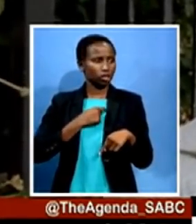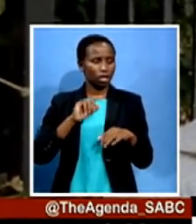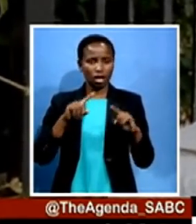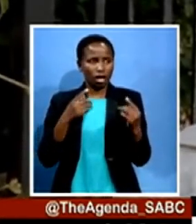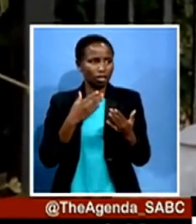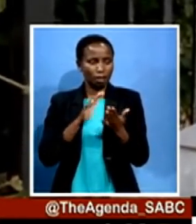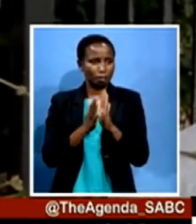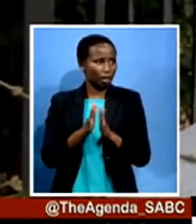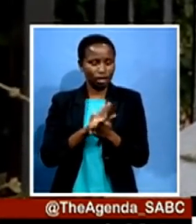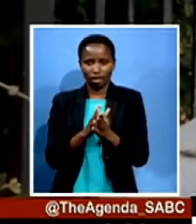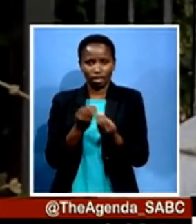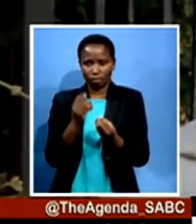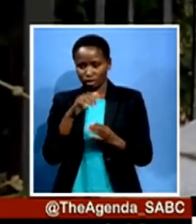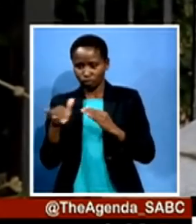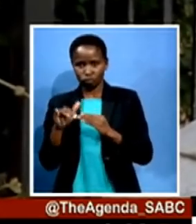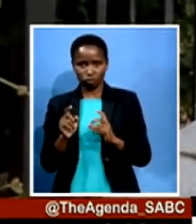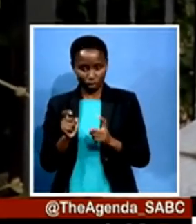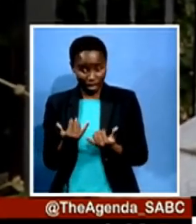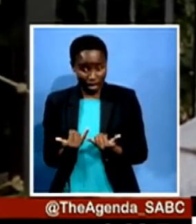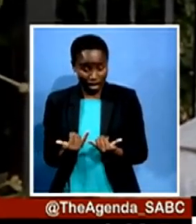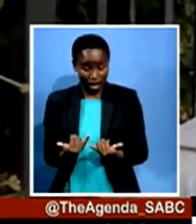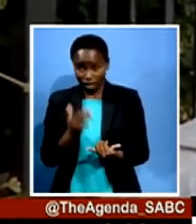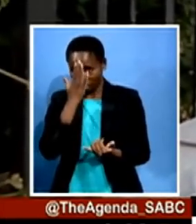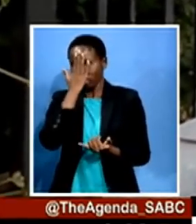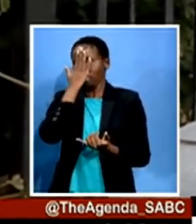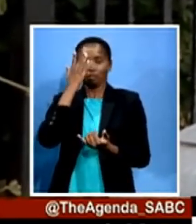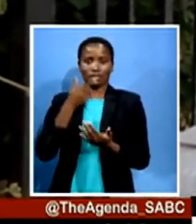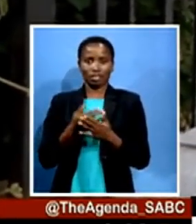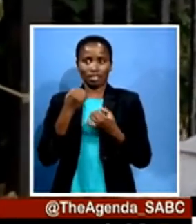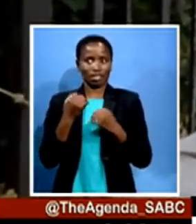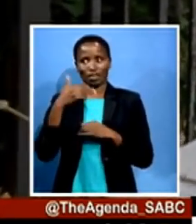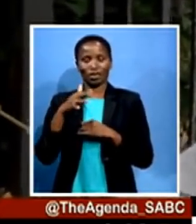My partner's waiting for me. Thank you very much, Mr. Castro. Okay. All the best, sir. Thank you.